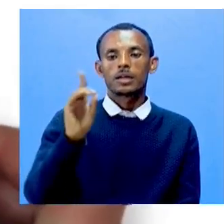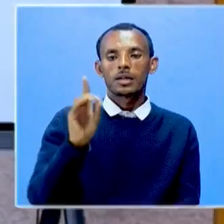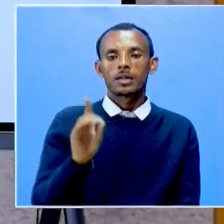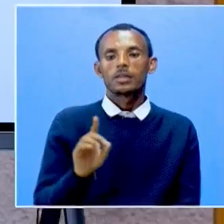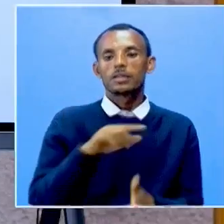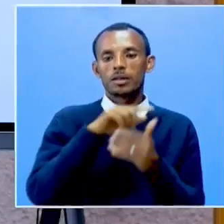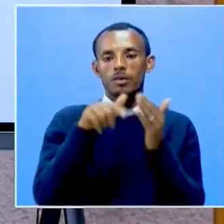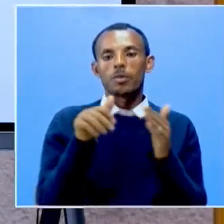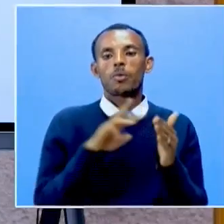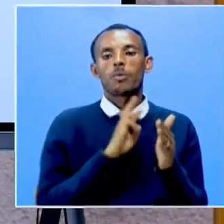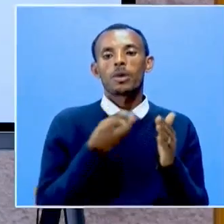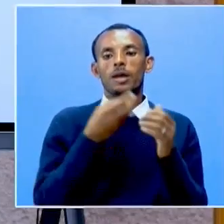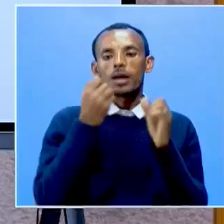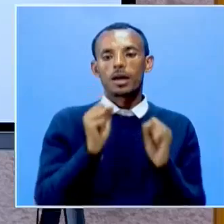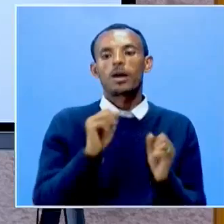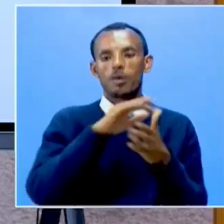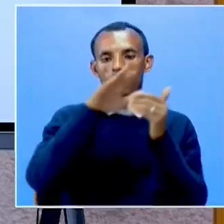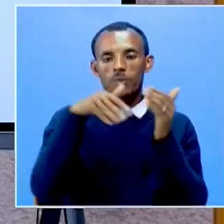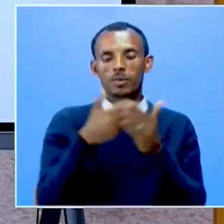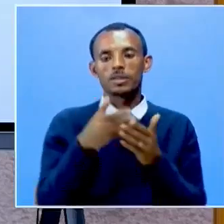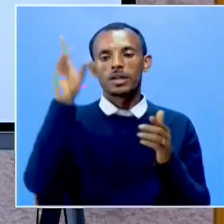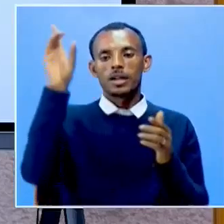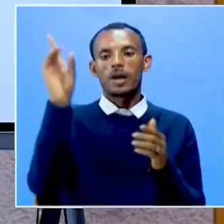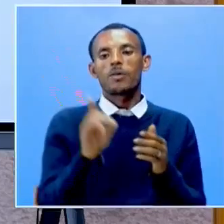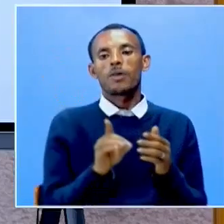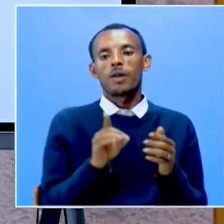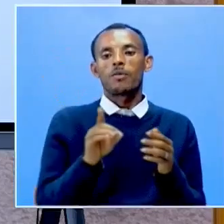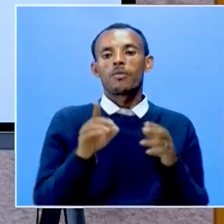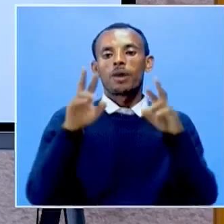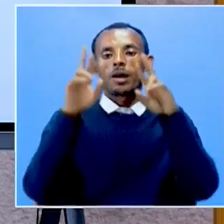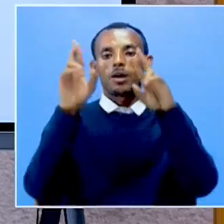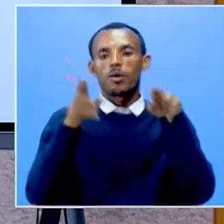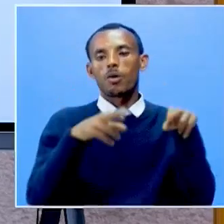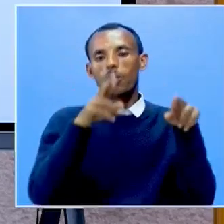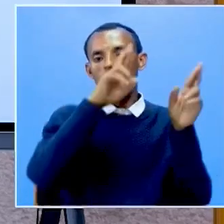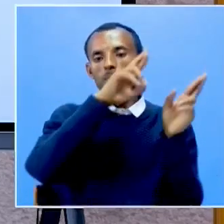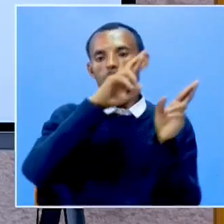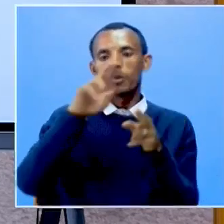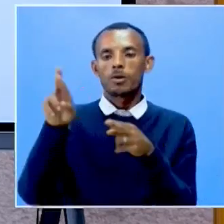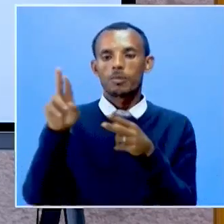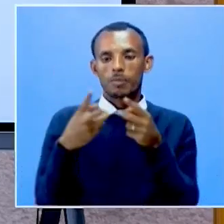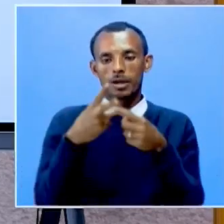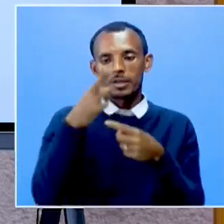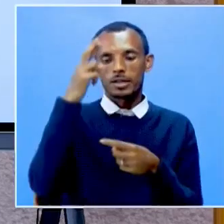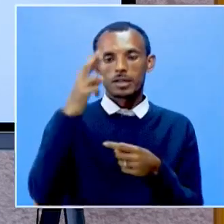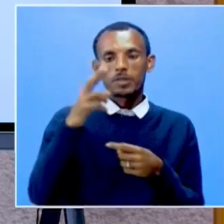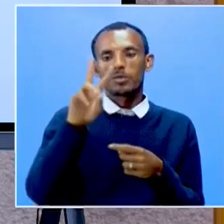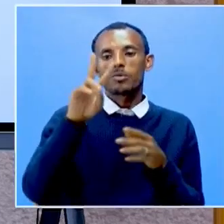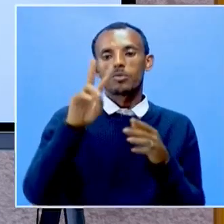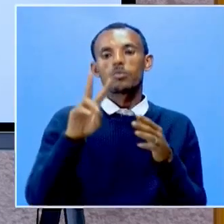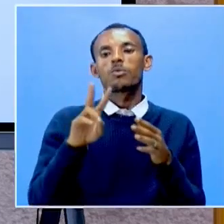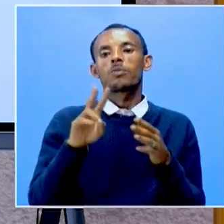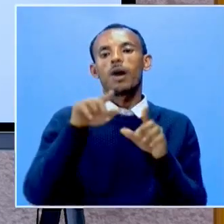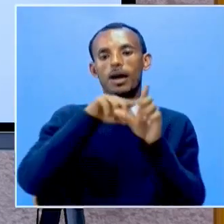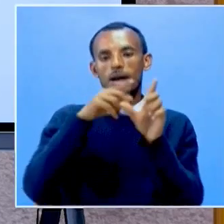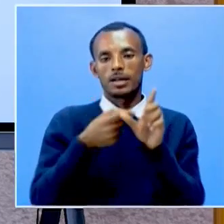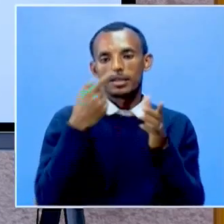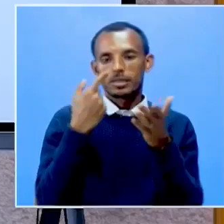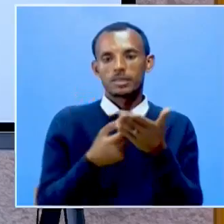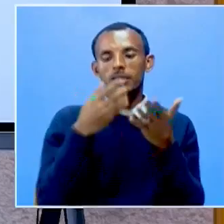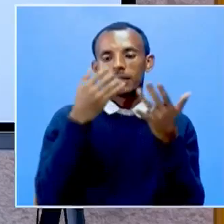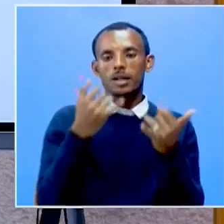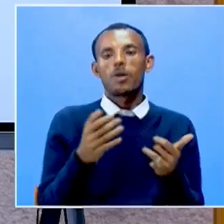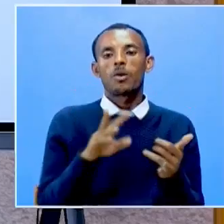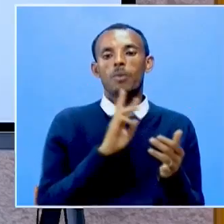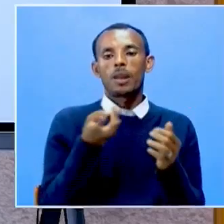Therefore, we can conclude that the diagonal of a rhombus bisects its angle. You see it. Now,